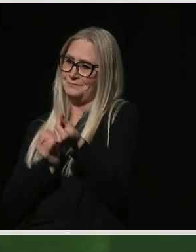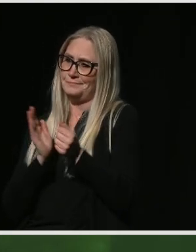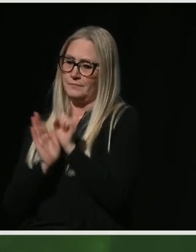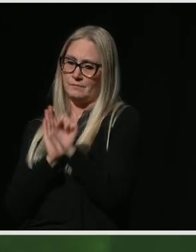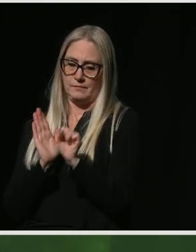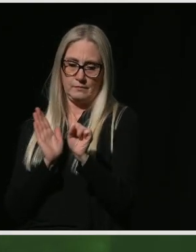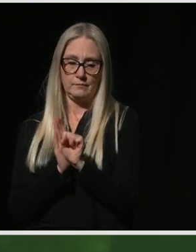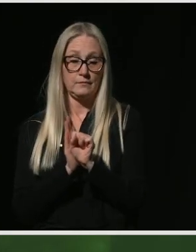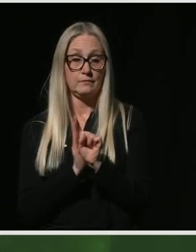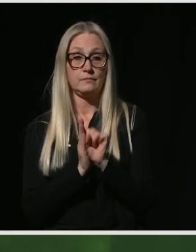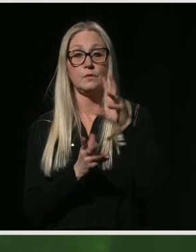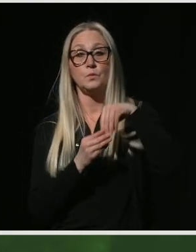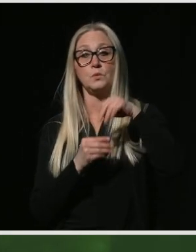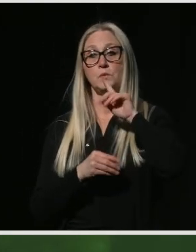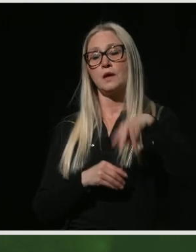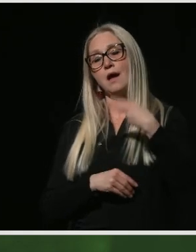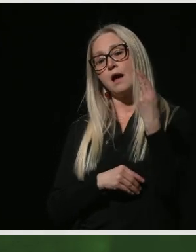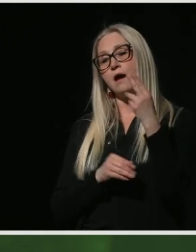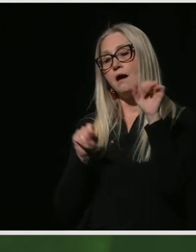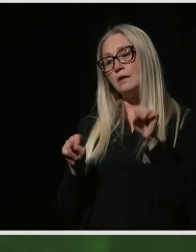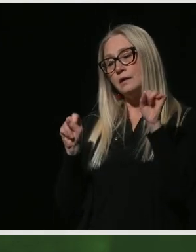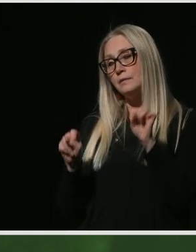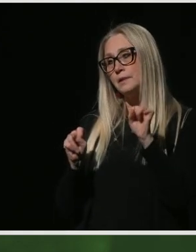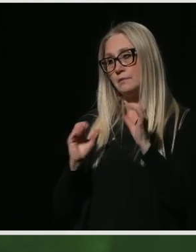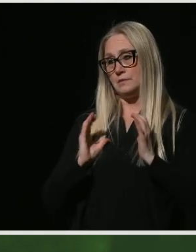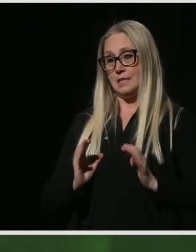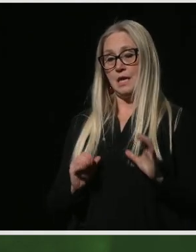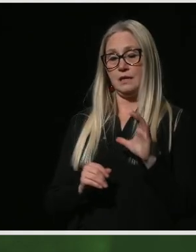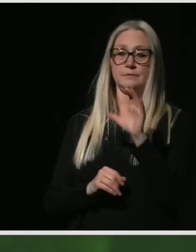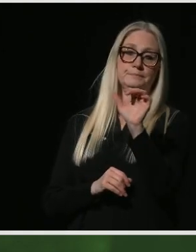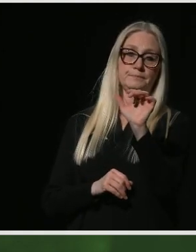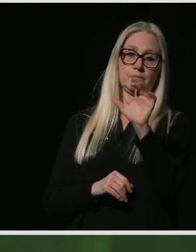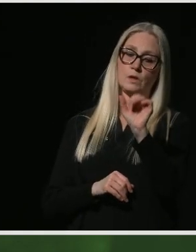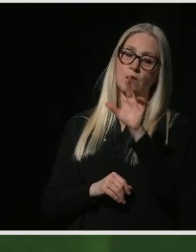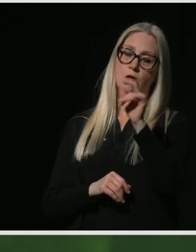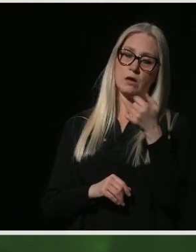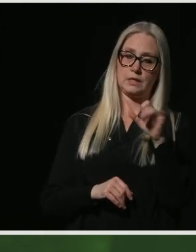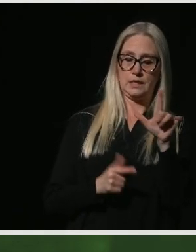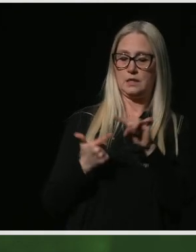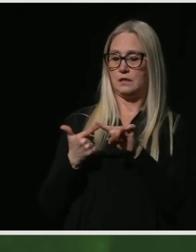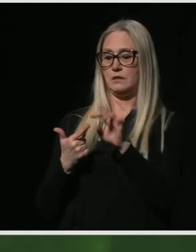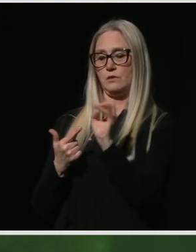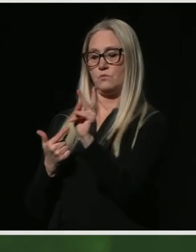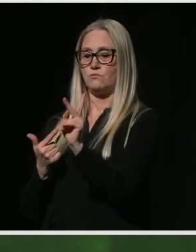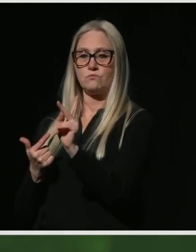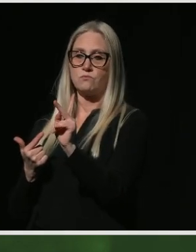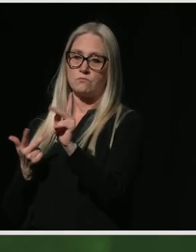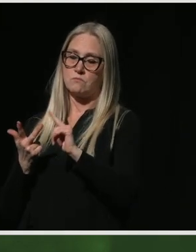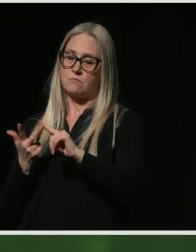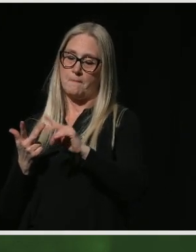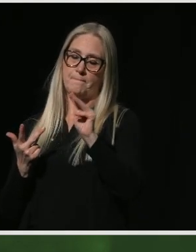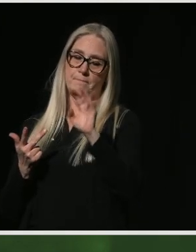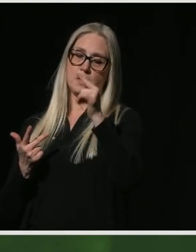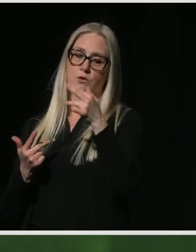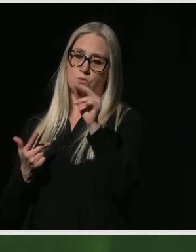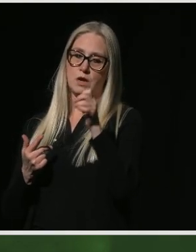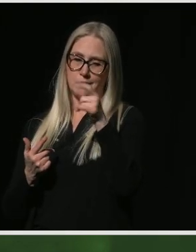including some really high potential clients that we're really excited about, like Cargill, the RAC, McGregor, Ag Co-op Partners, and